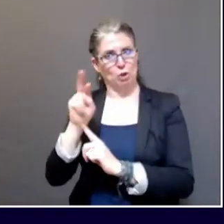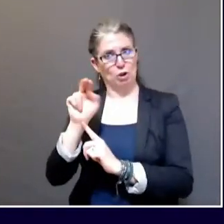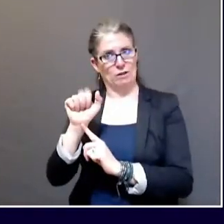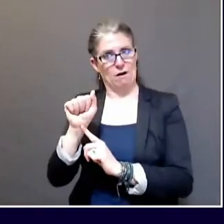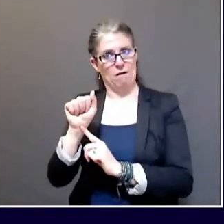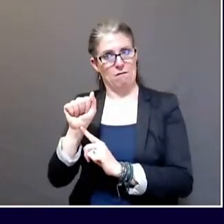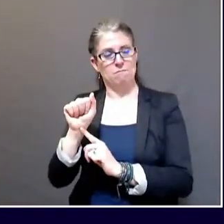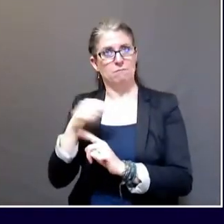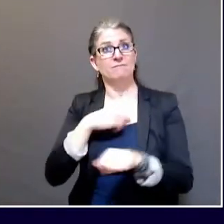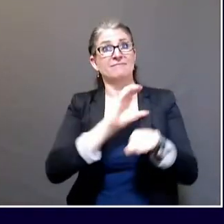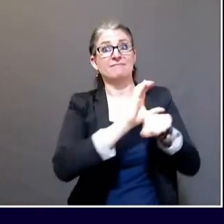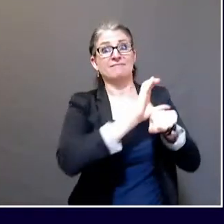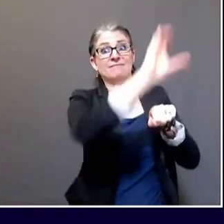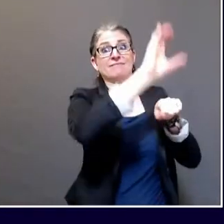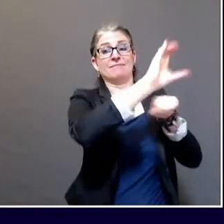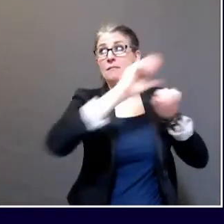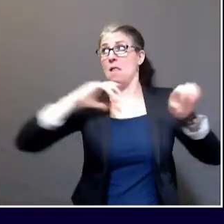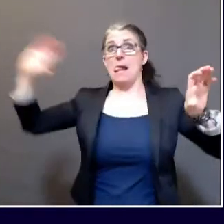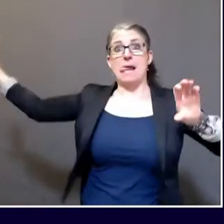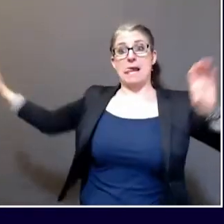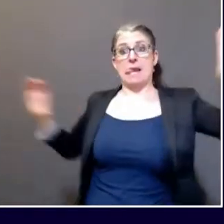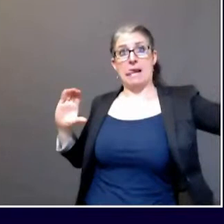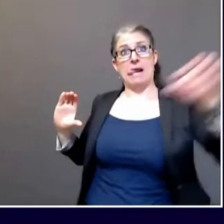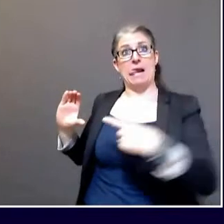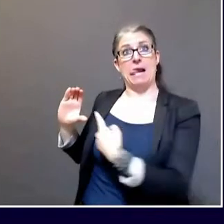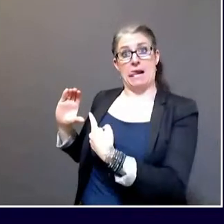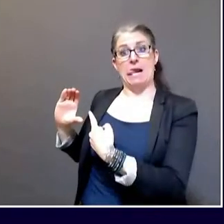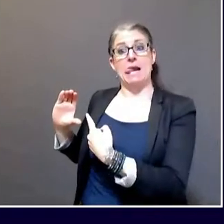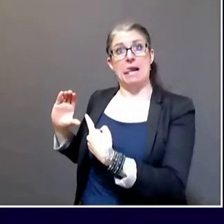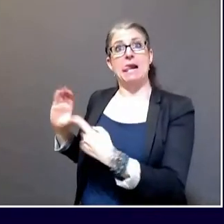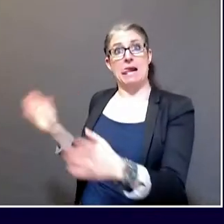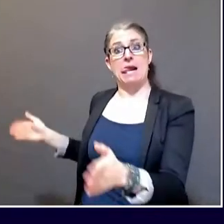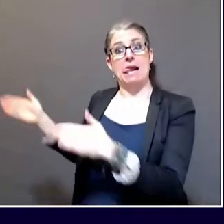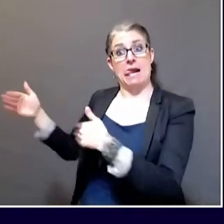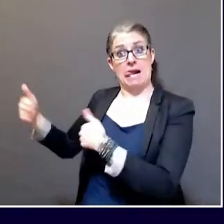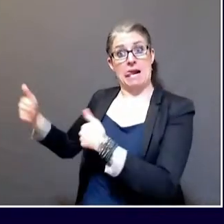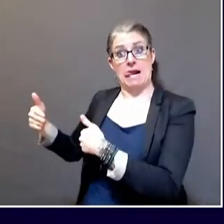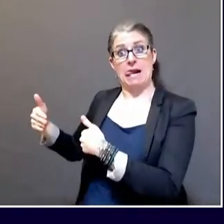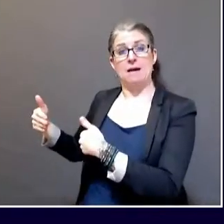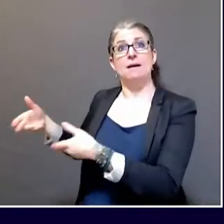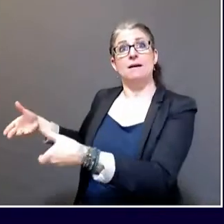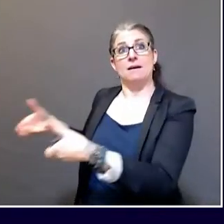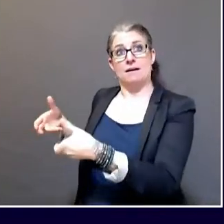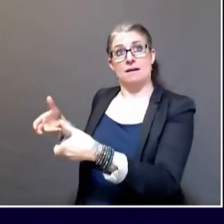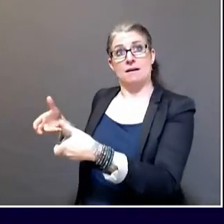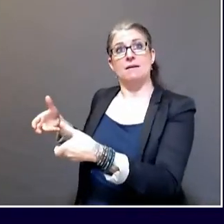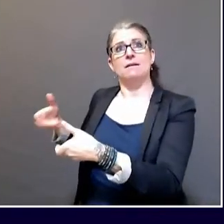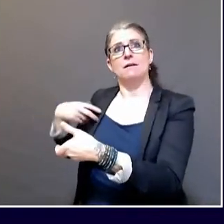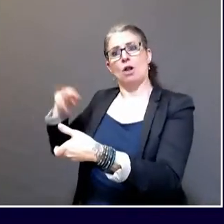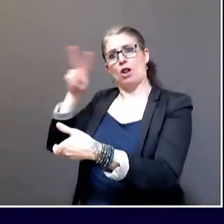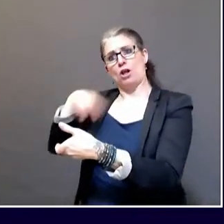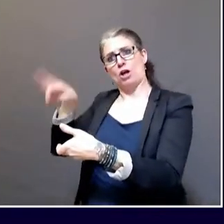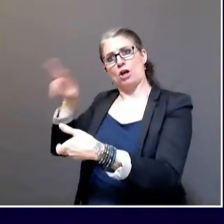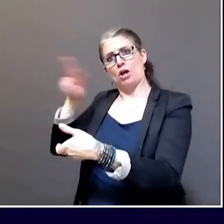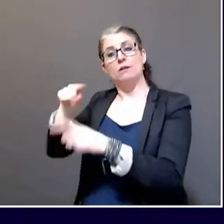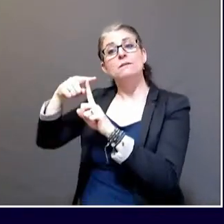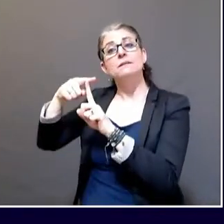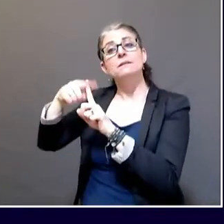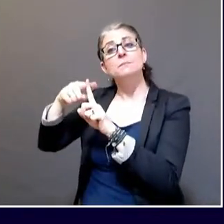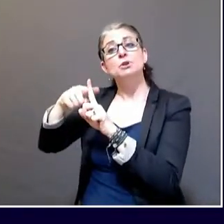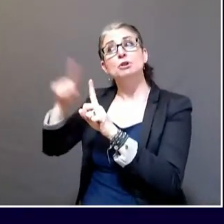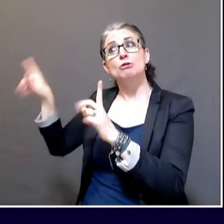tracking thermometer on the outside of the box of that Moderna vaccine showed that at some